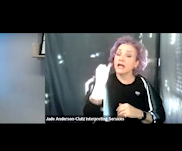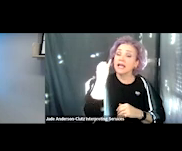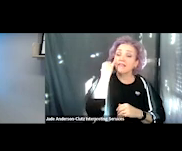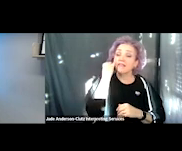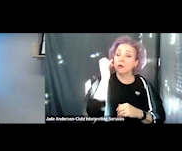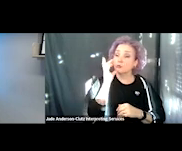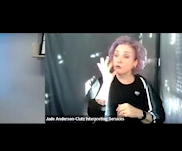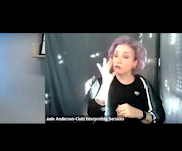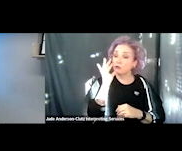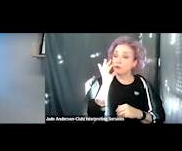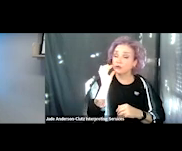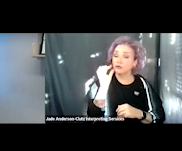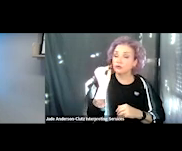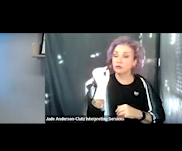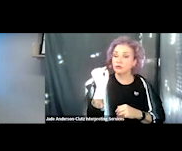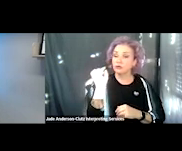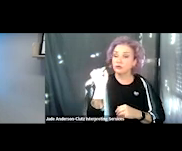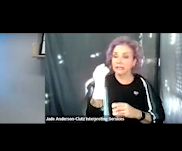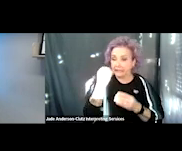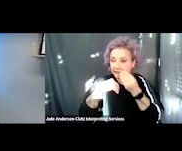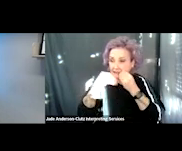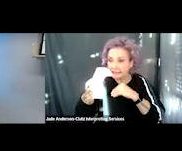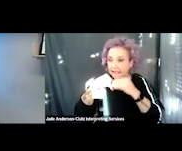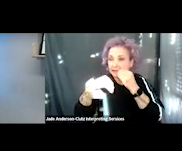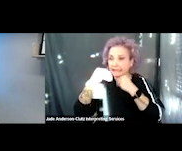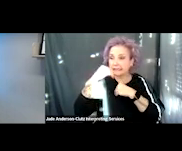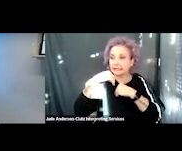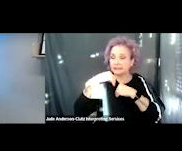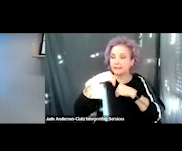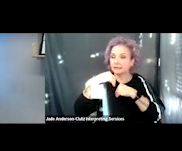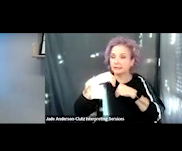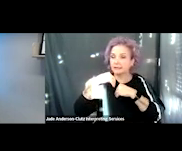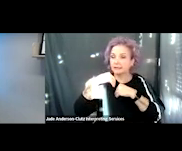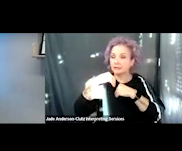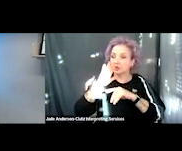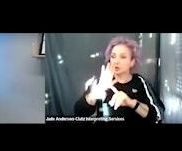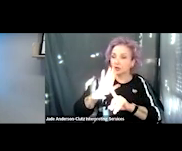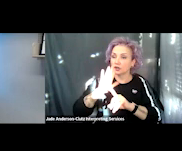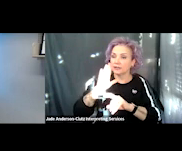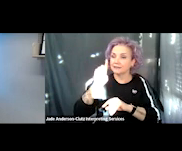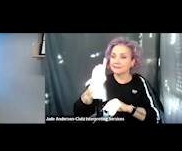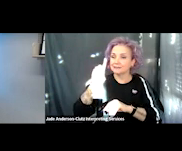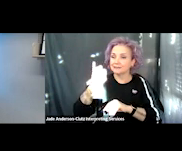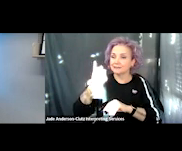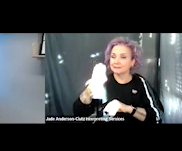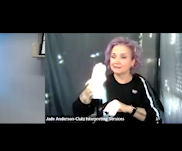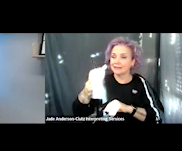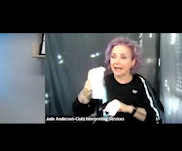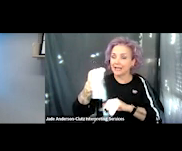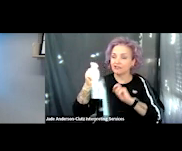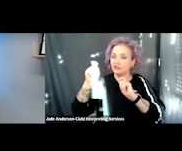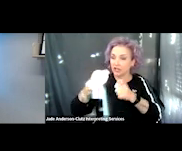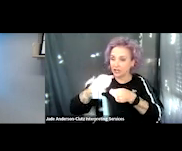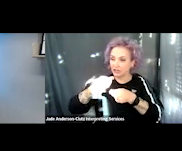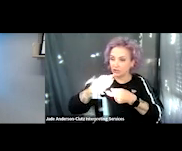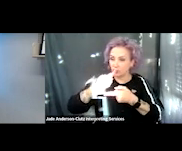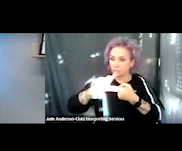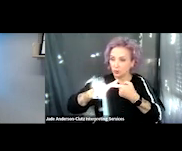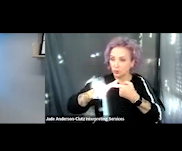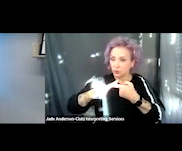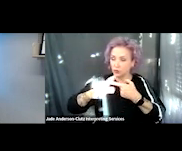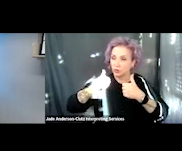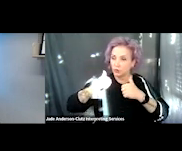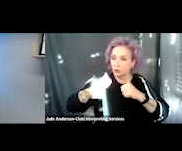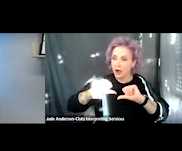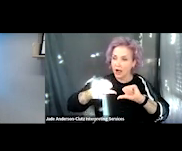pregnancy that, adjusts the immune system a little bit, or the immune responsiveness, then you give, when the mother experiences